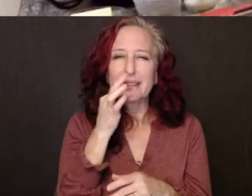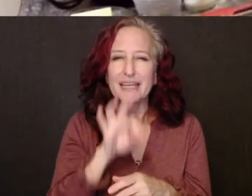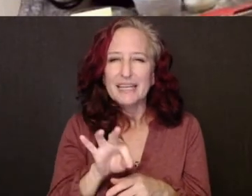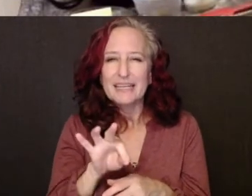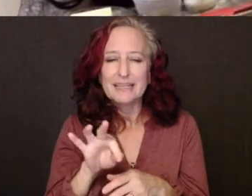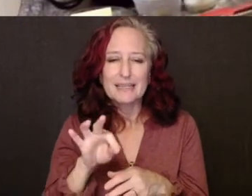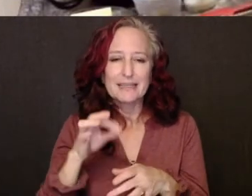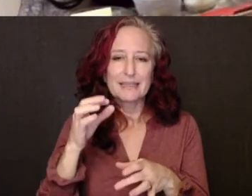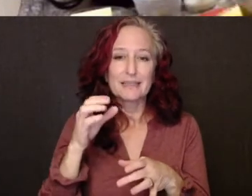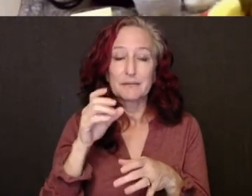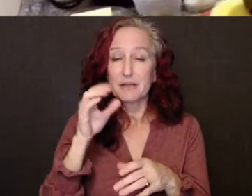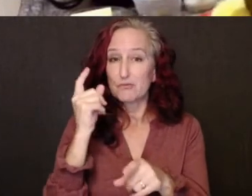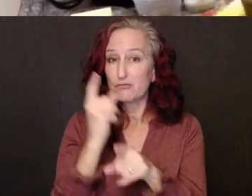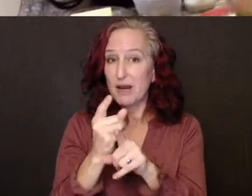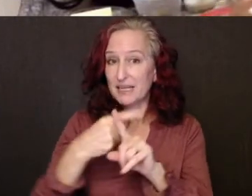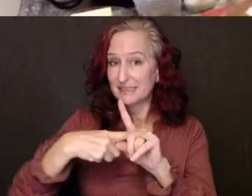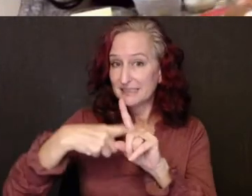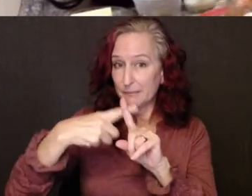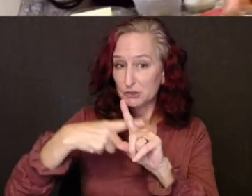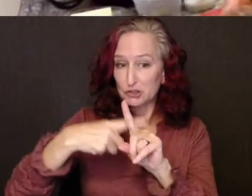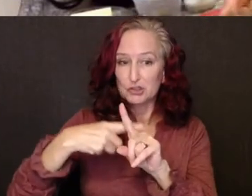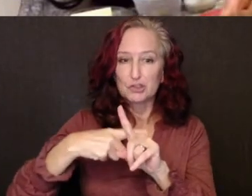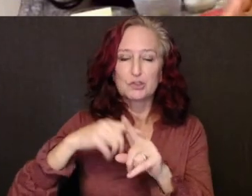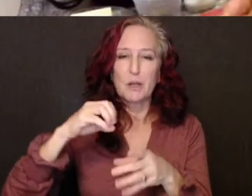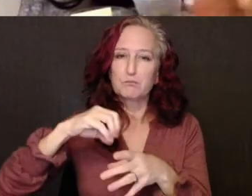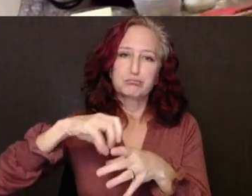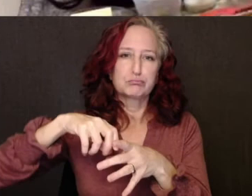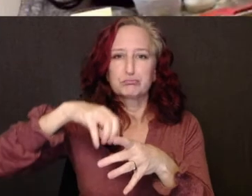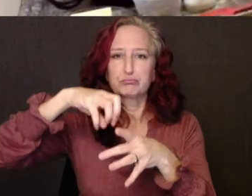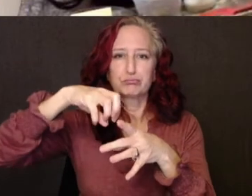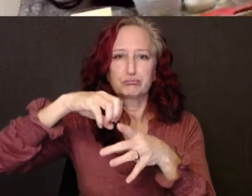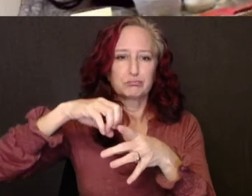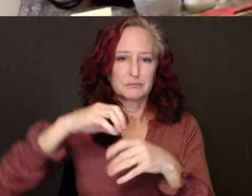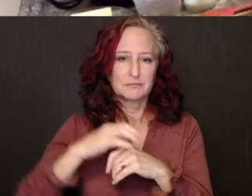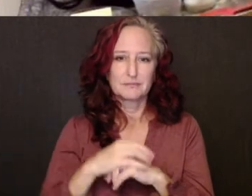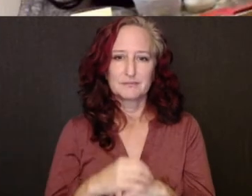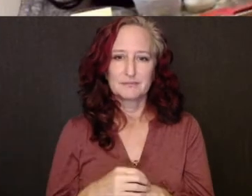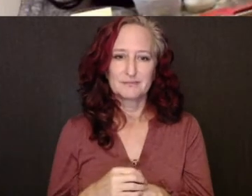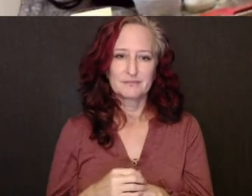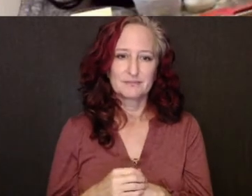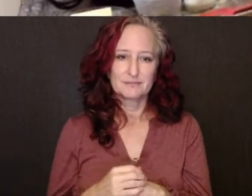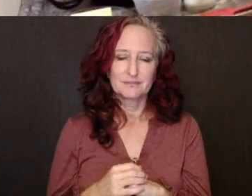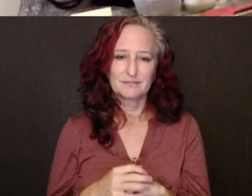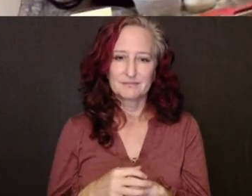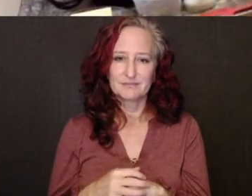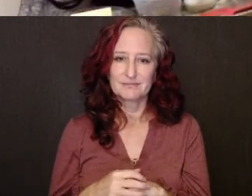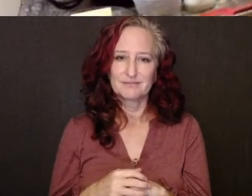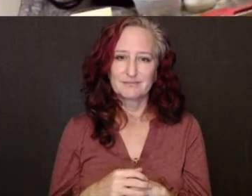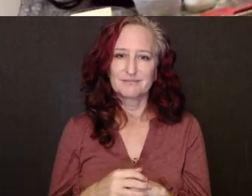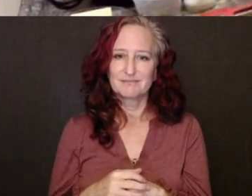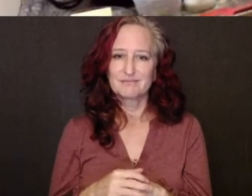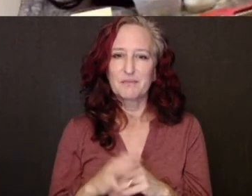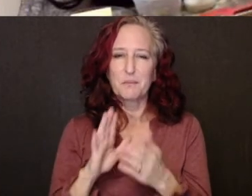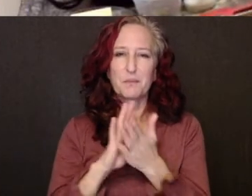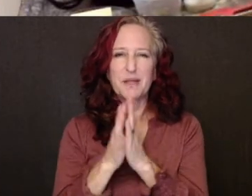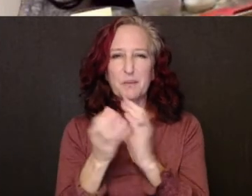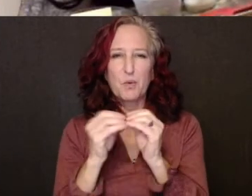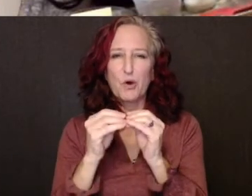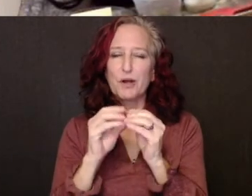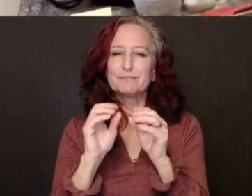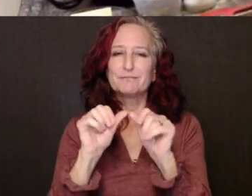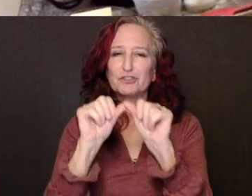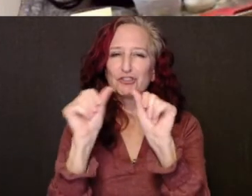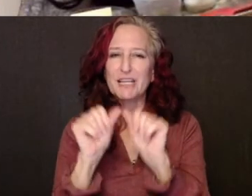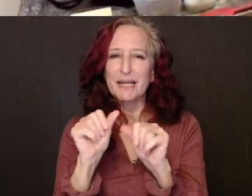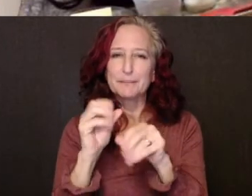our filled churro cupcakes, but this is with the coconut whipped cream. And so again, this coconut whipped cream came out a